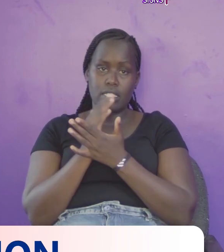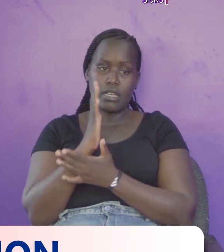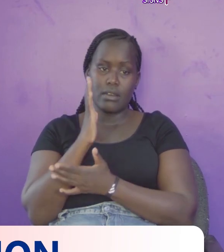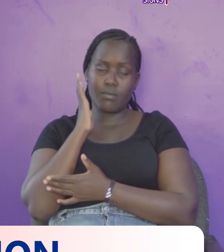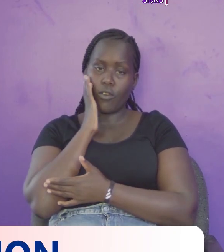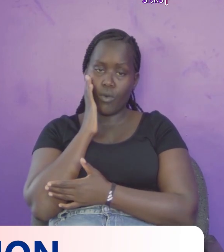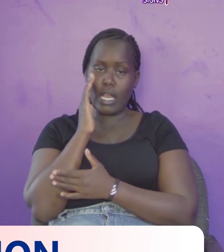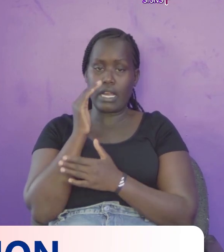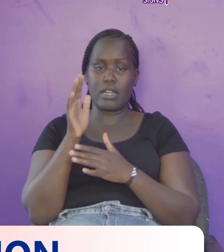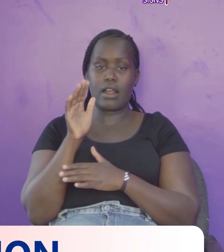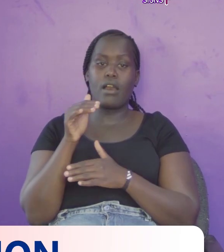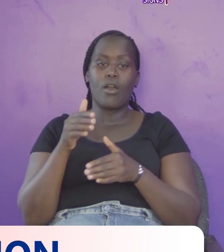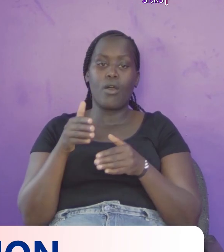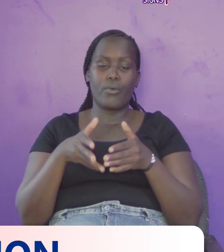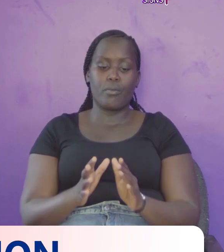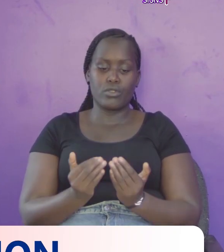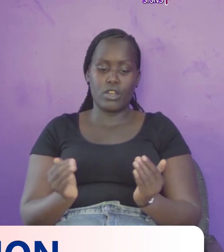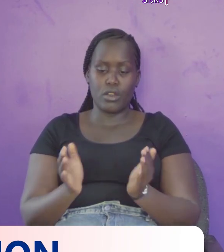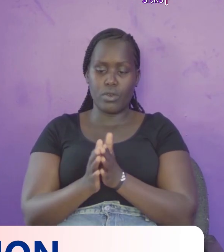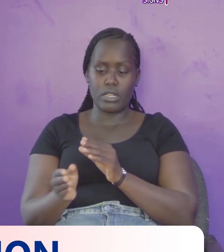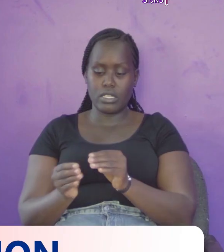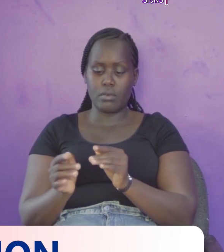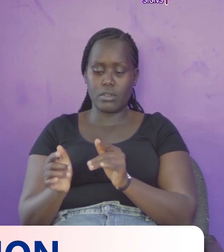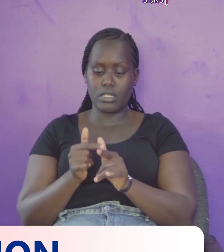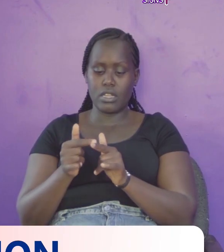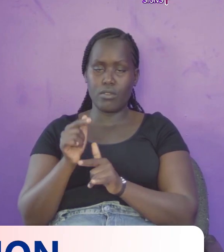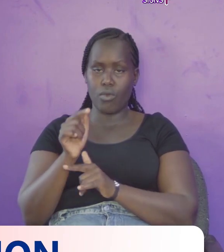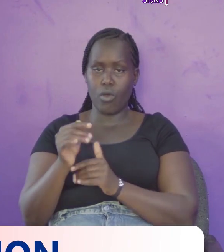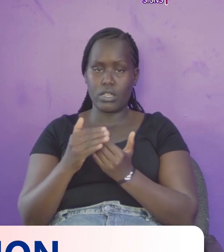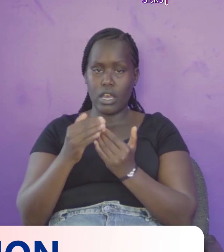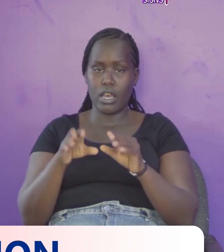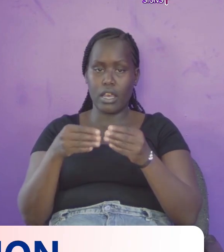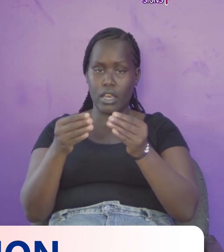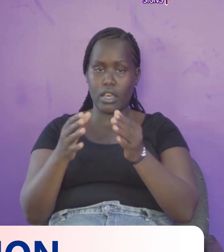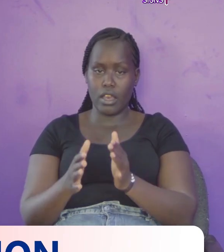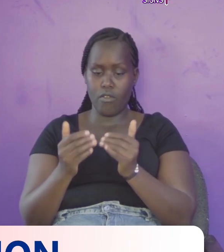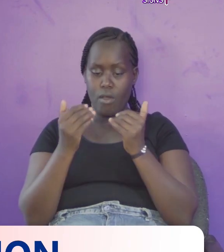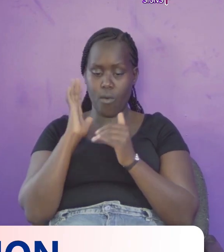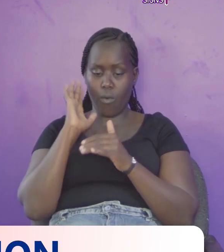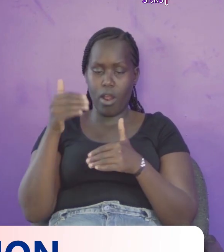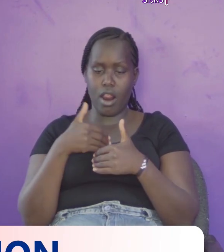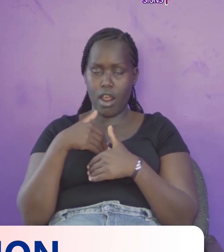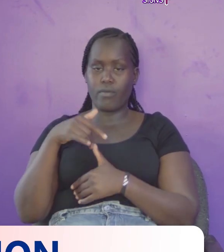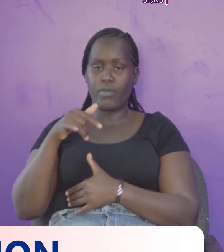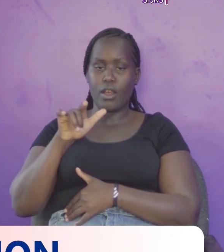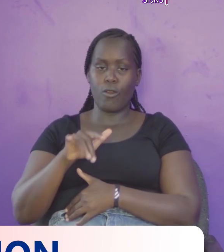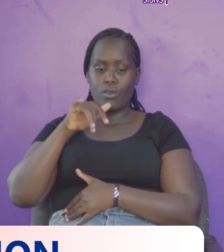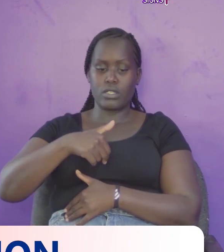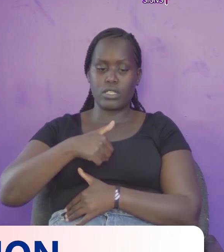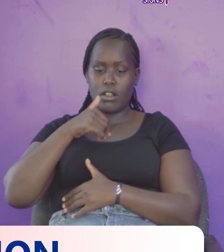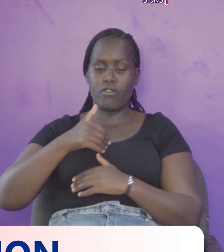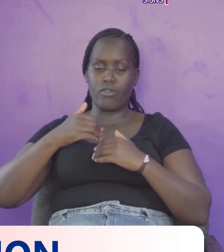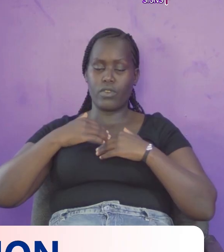ako disabled, Mr. Jonah. Right. One ye mwenyewe as a caregiver, ata face the stigma. Right. Yes.